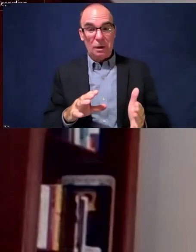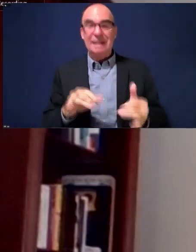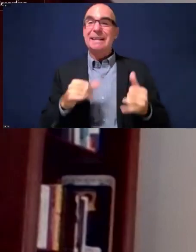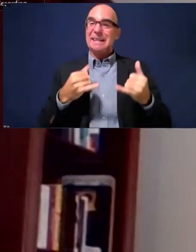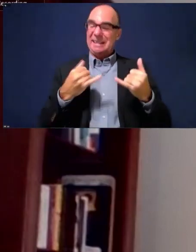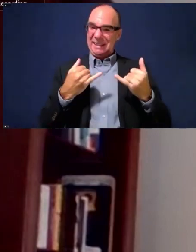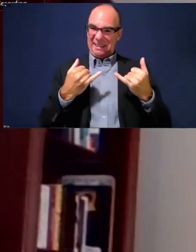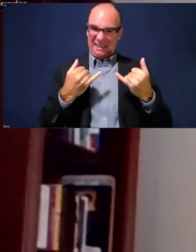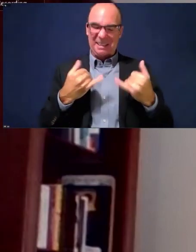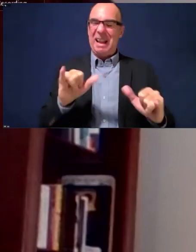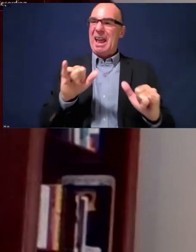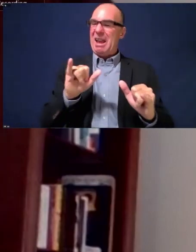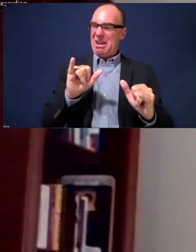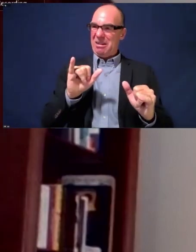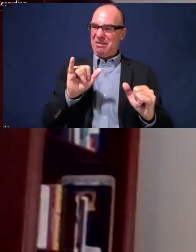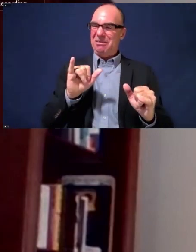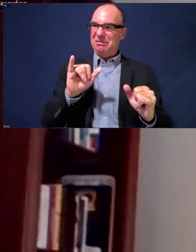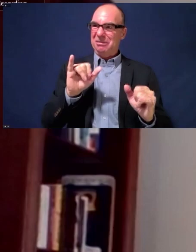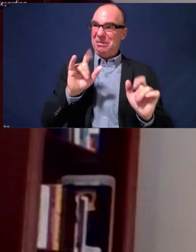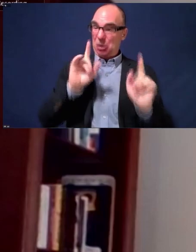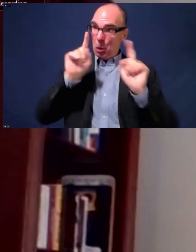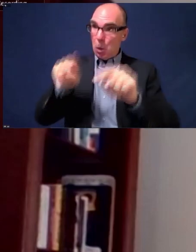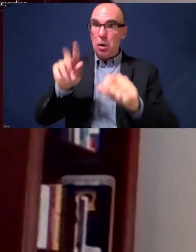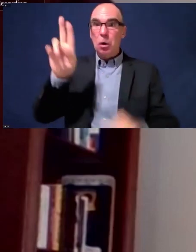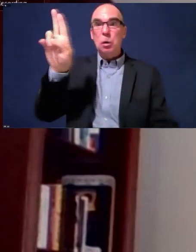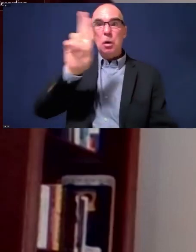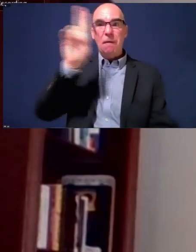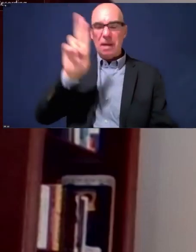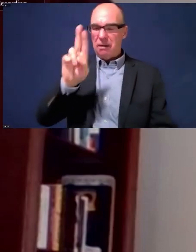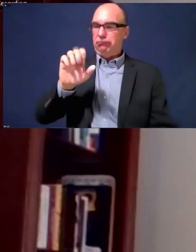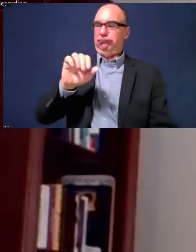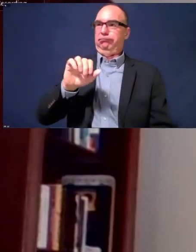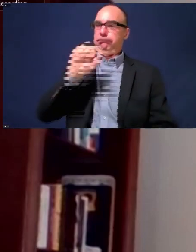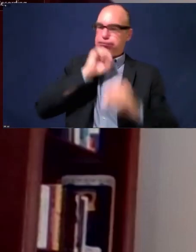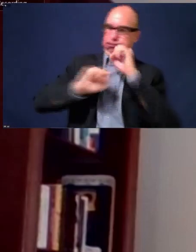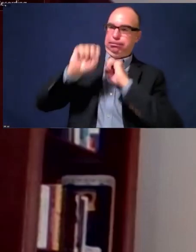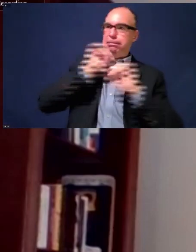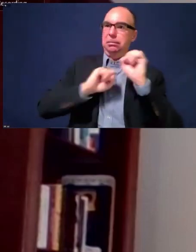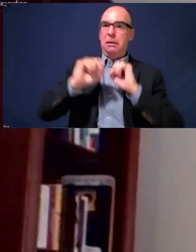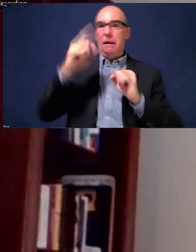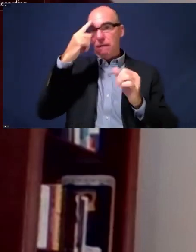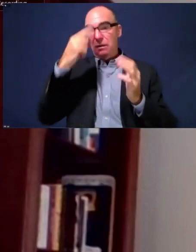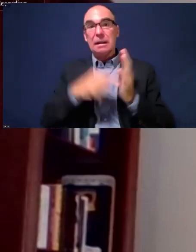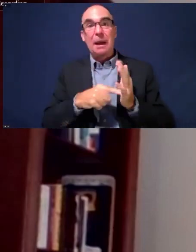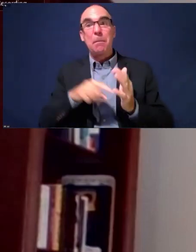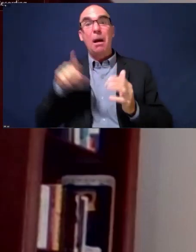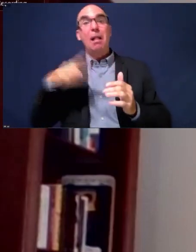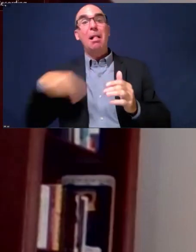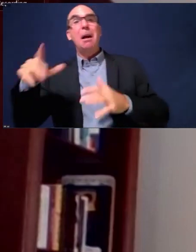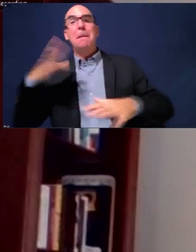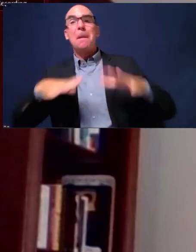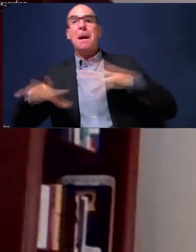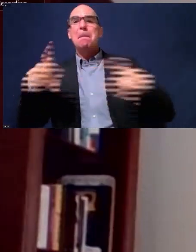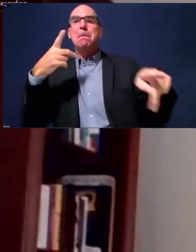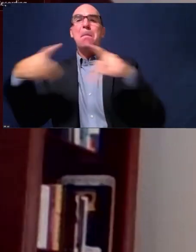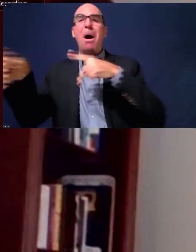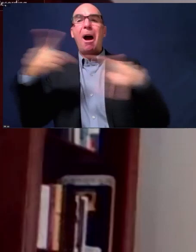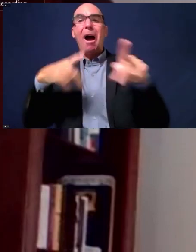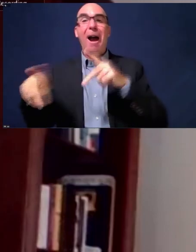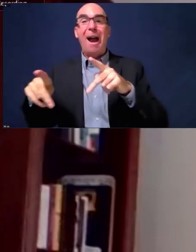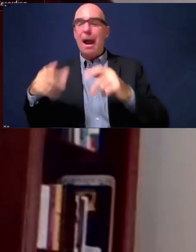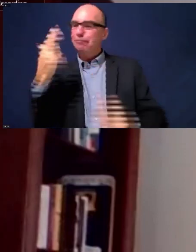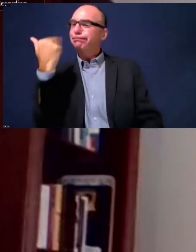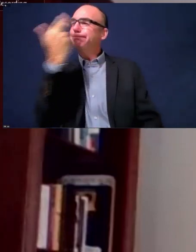vulgar forms of racism in the university. For example, racist costume parties, including blackface, have been an ongoing problem at